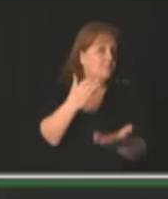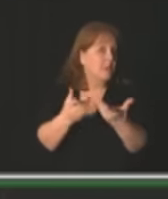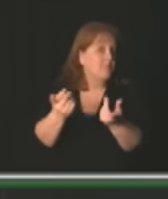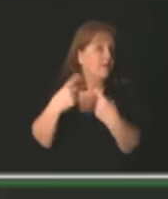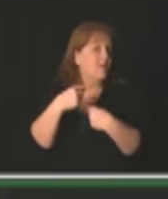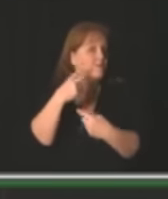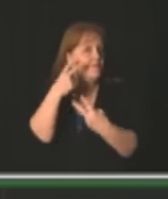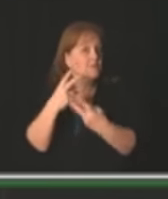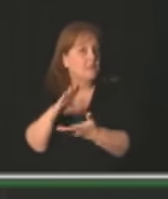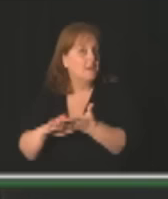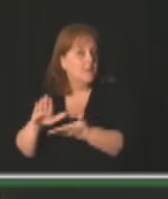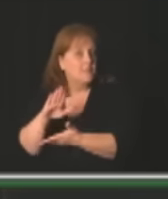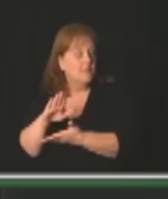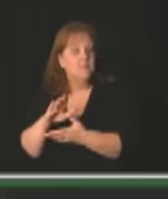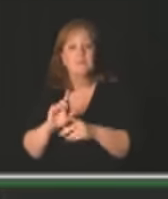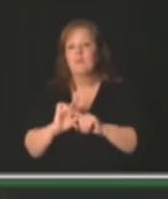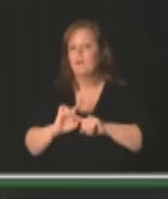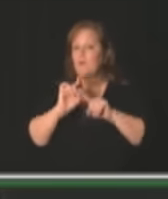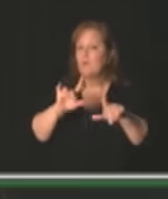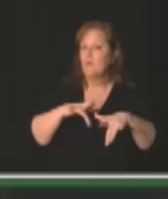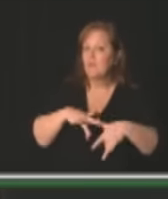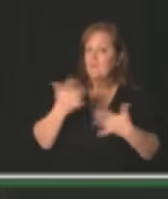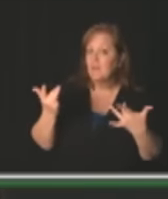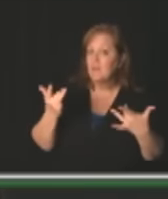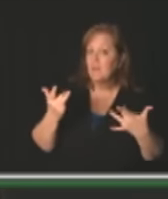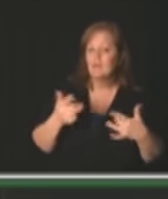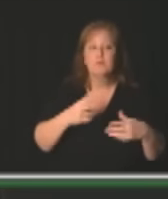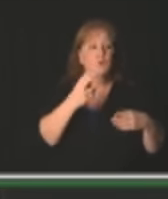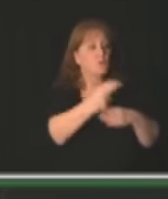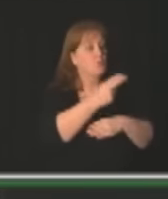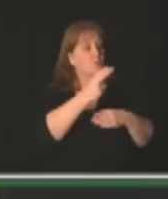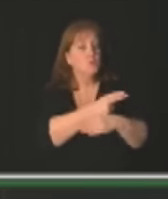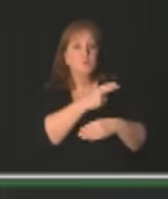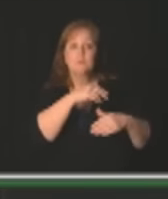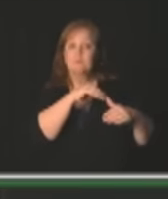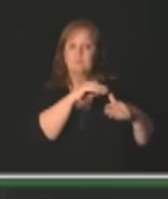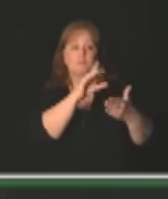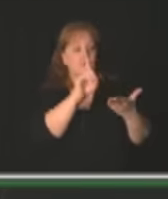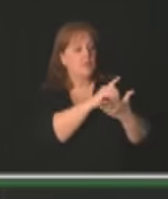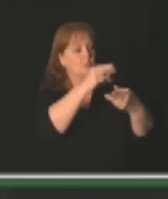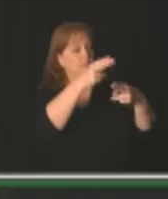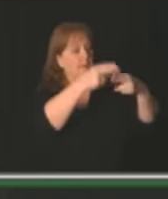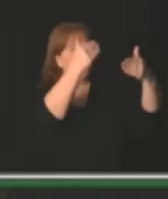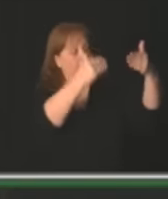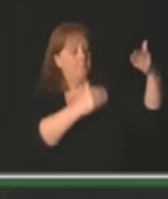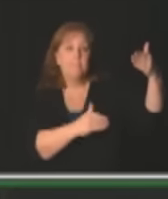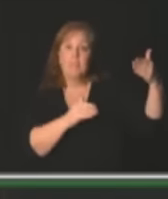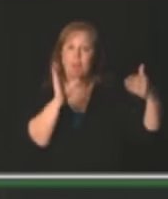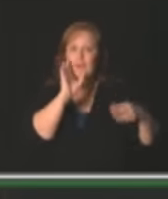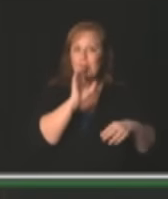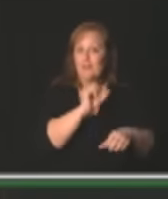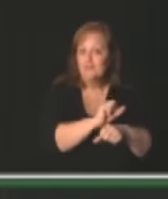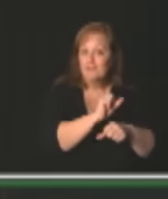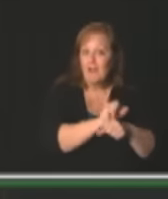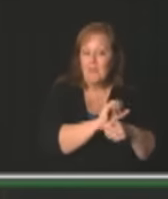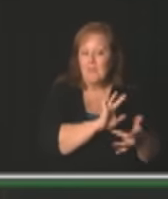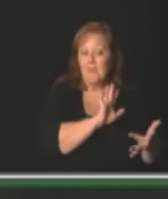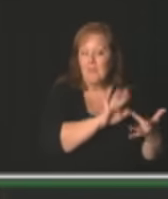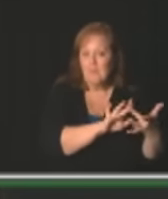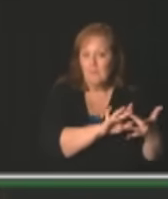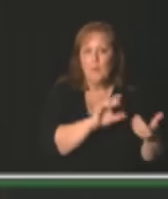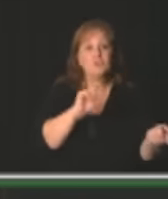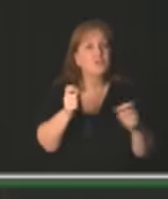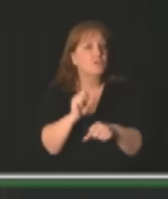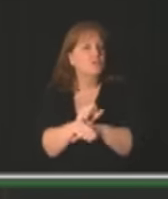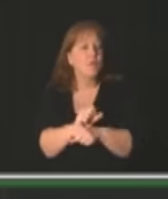campus, attend an event, access the alumni directory as you pursue your first job or change a job,